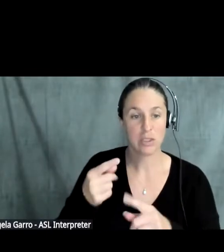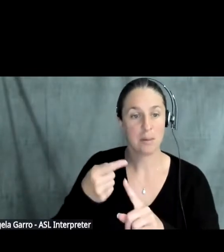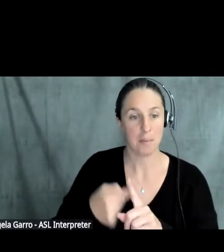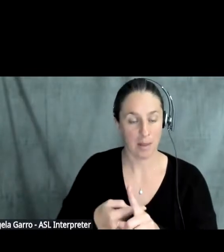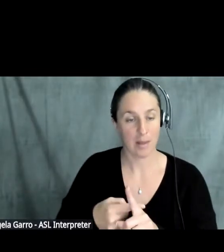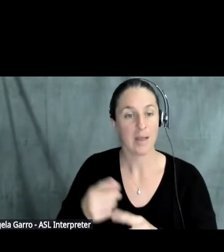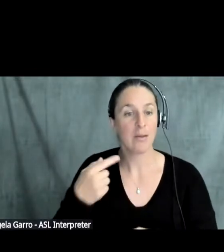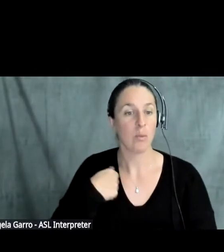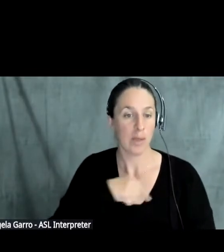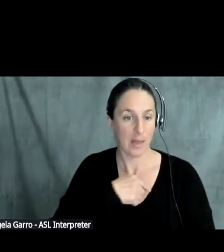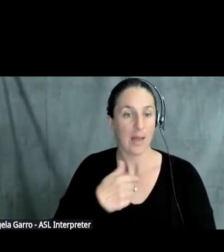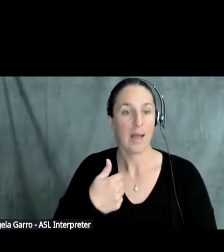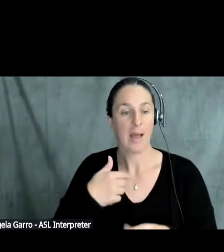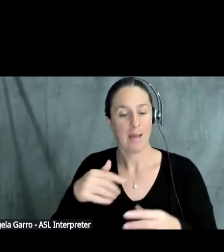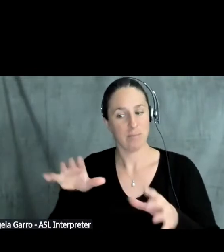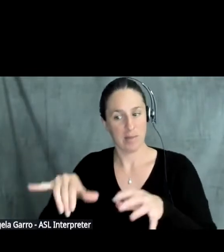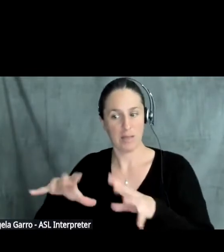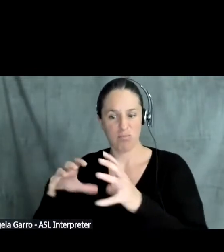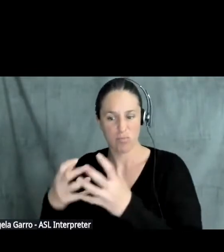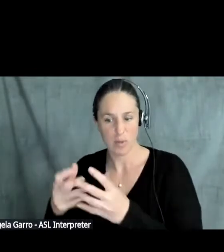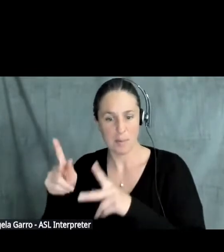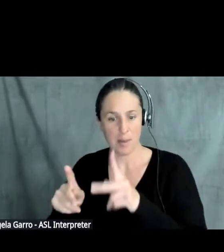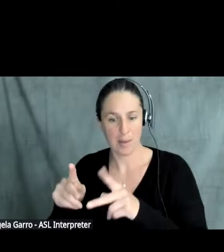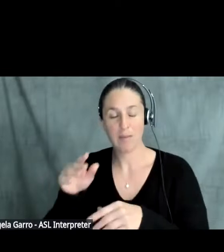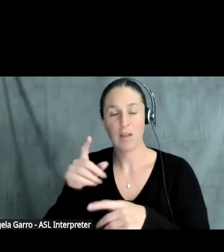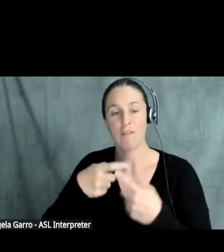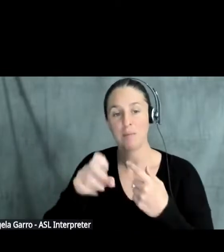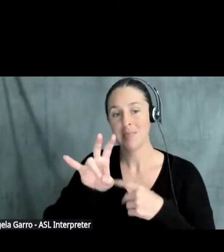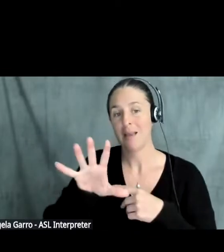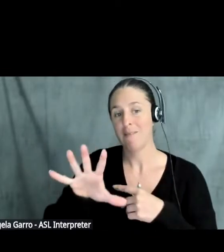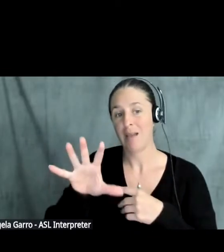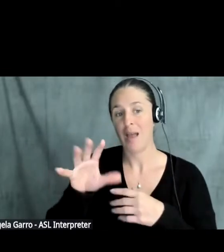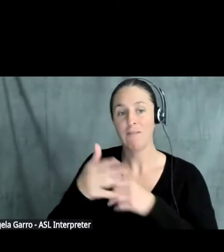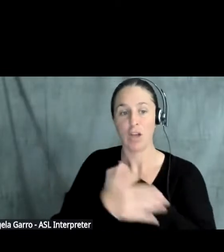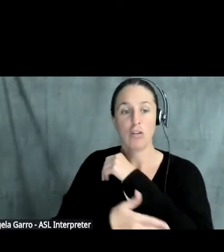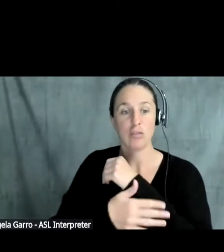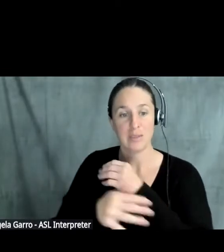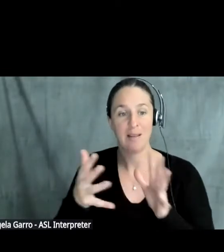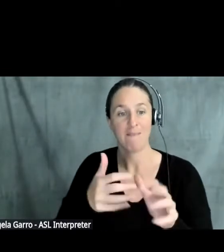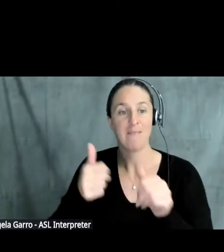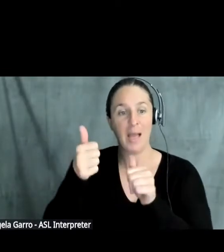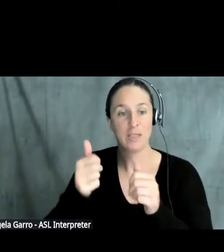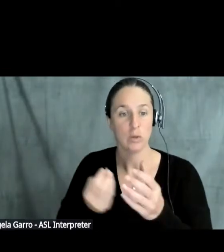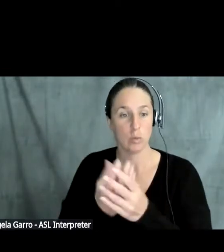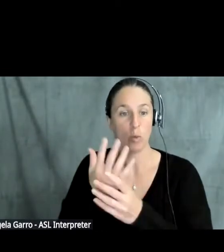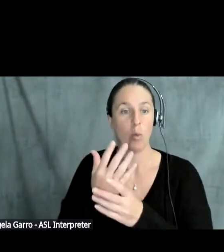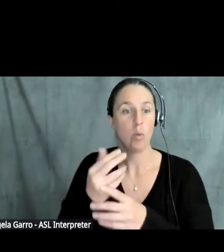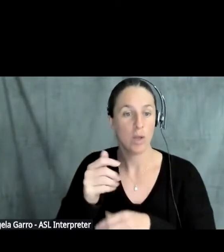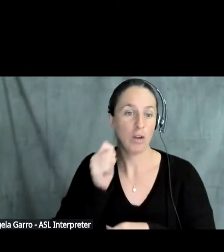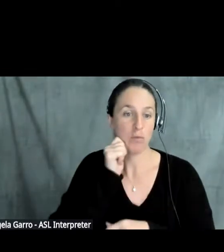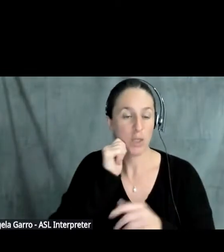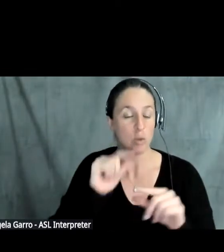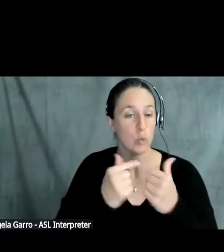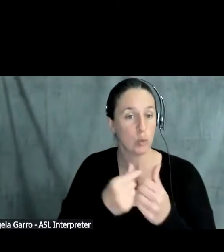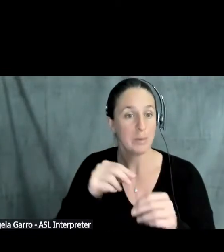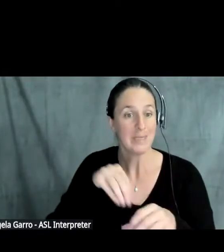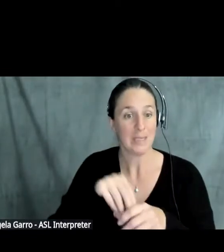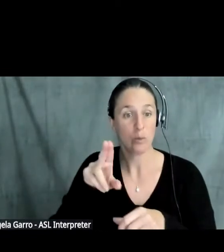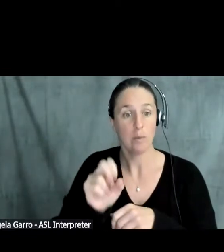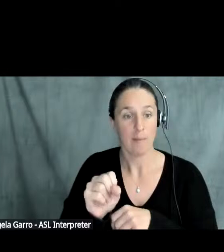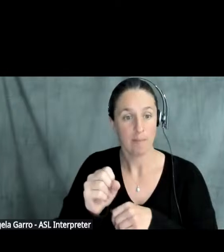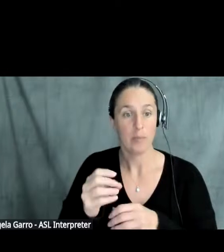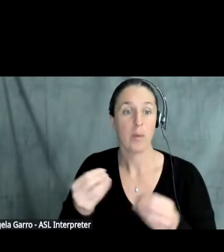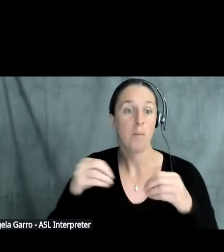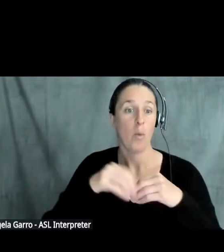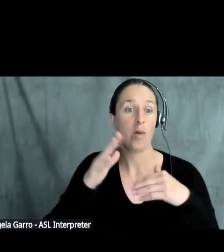Islanders, a group that includes people from 75 countries, make up the fastest growing racial group in the United States, numbering more than 10 million people,